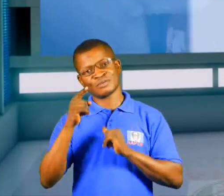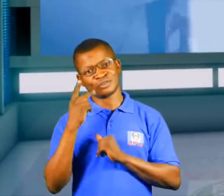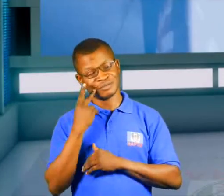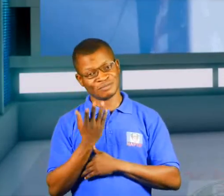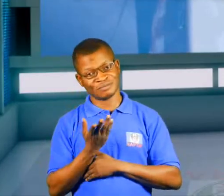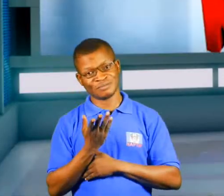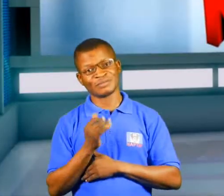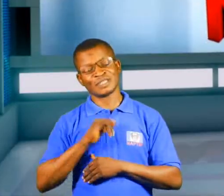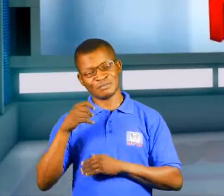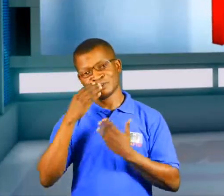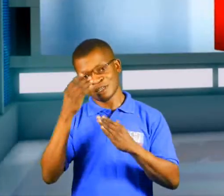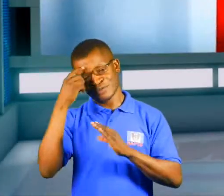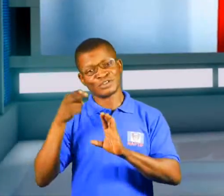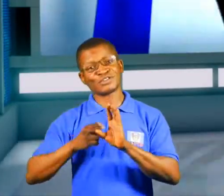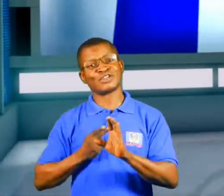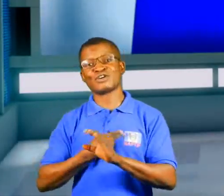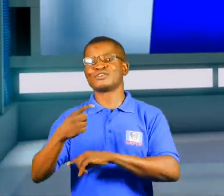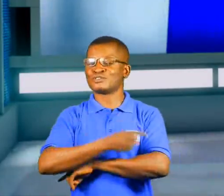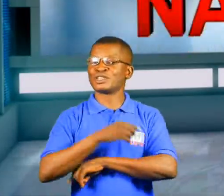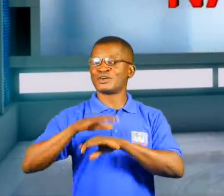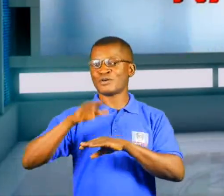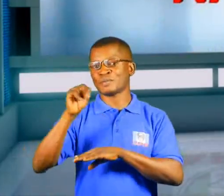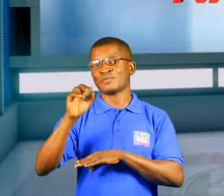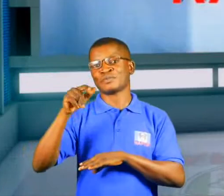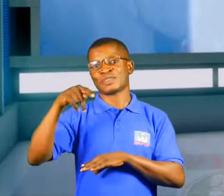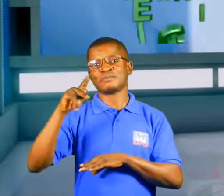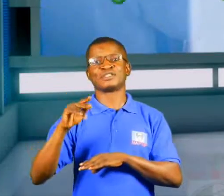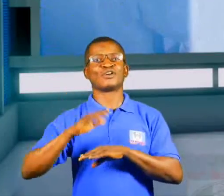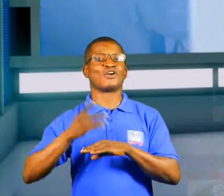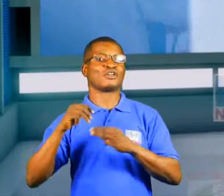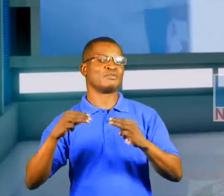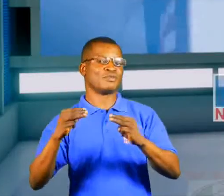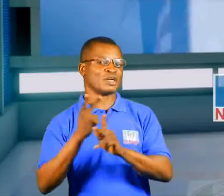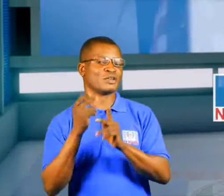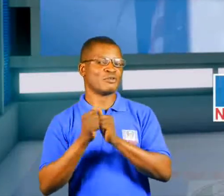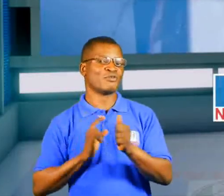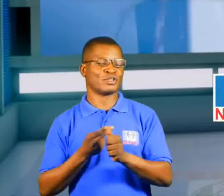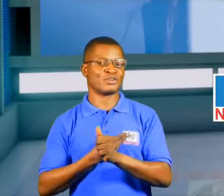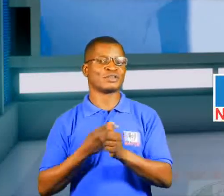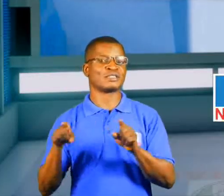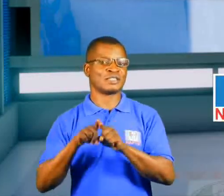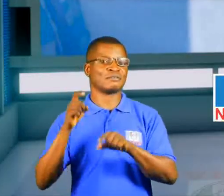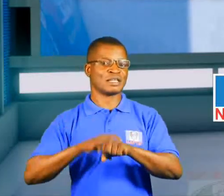were enlightened. I must thank you for joining us today on NAPTIP On The Move. Keep a date with us,